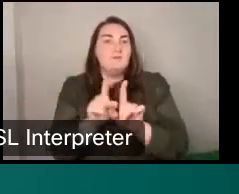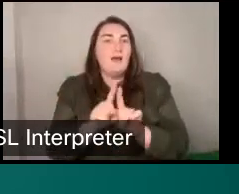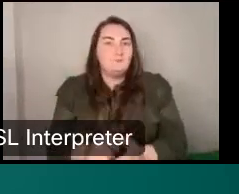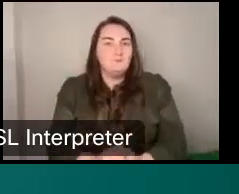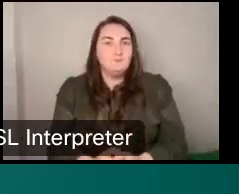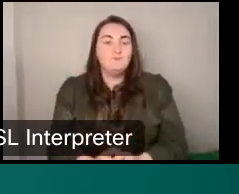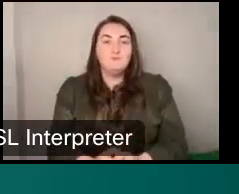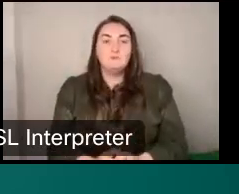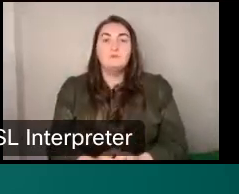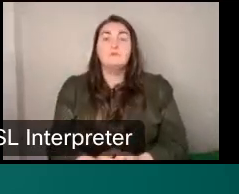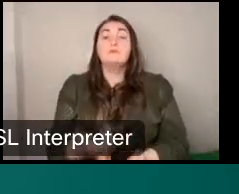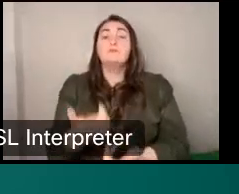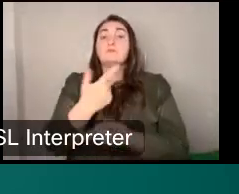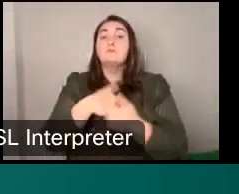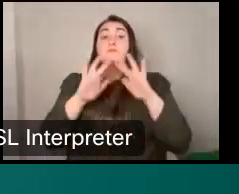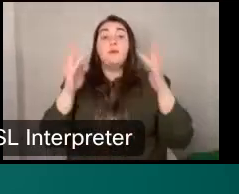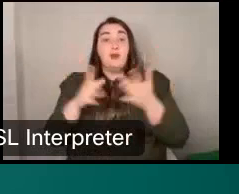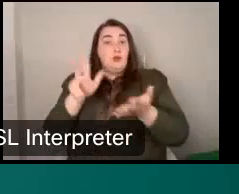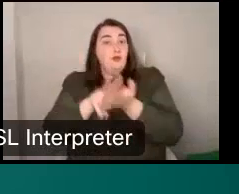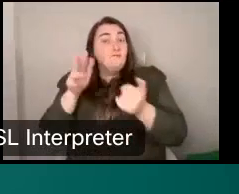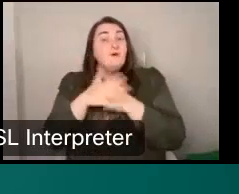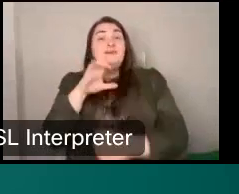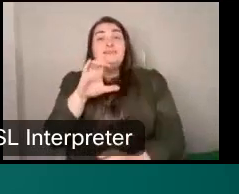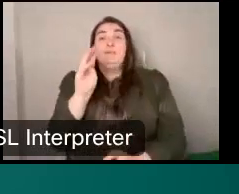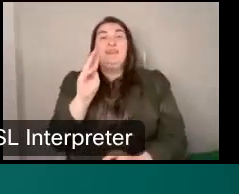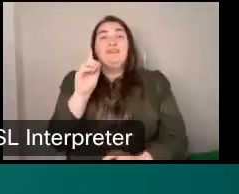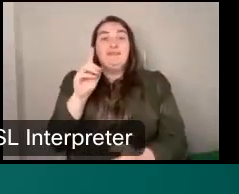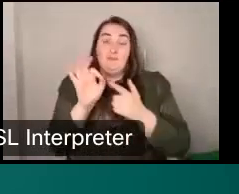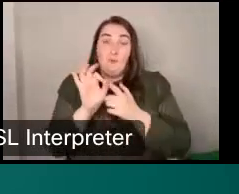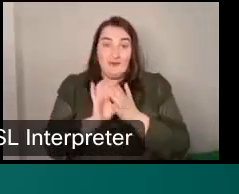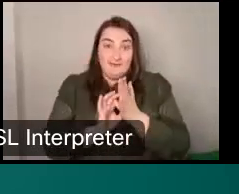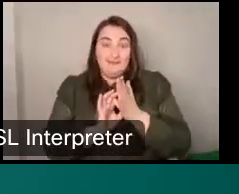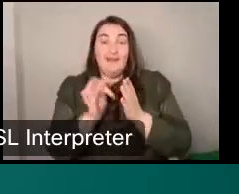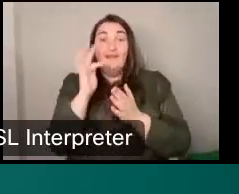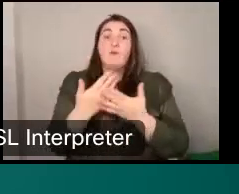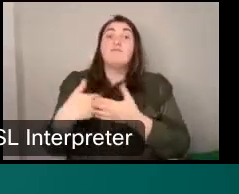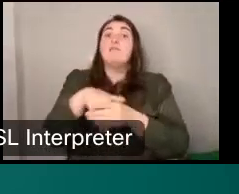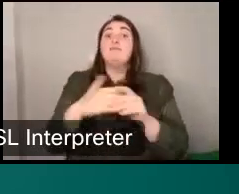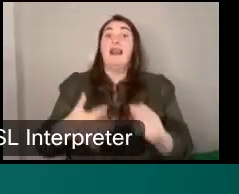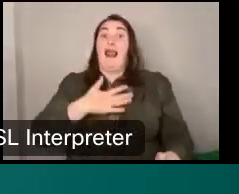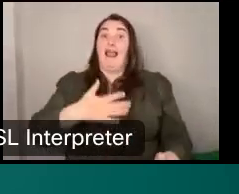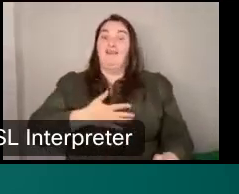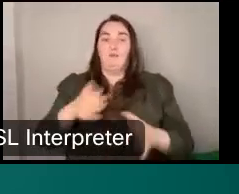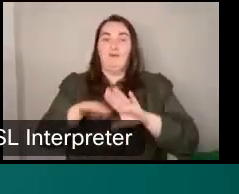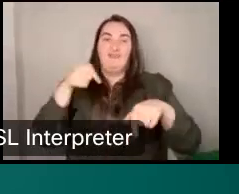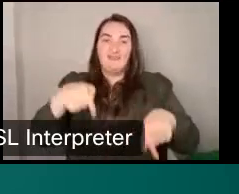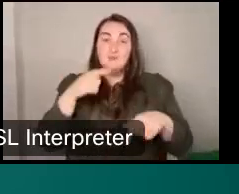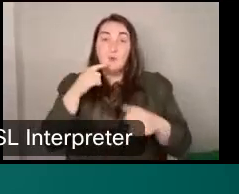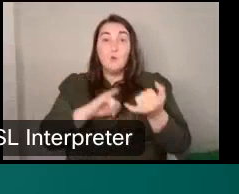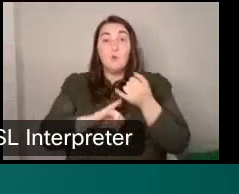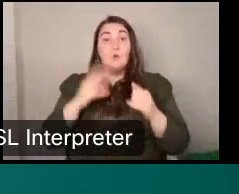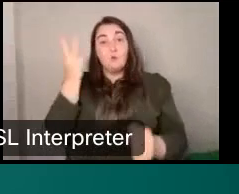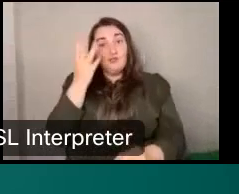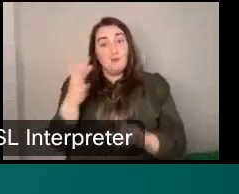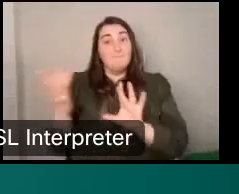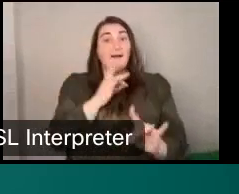As ever, our webinar is accredited with CPD points when you engage live with it. So those watching back